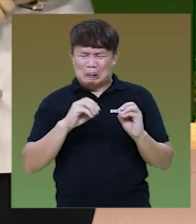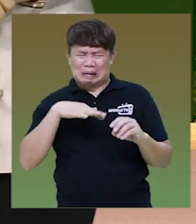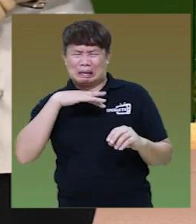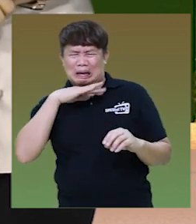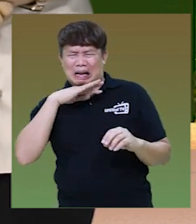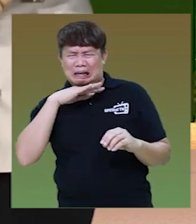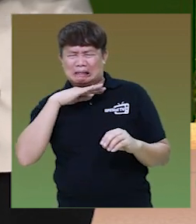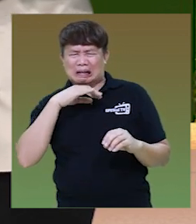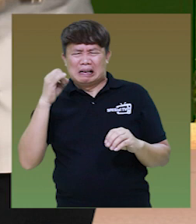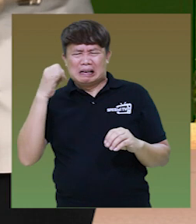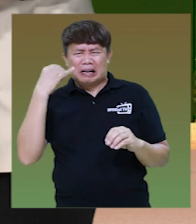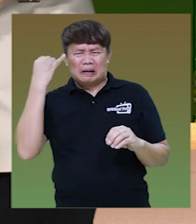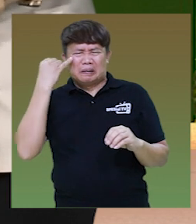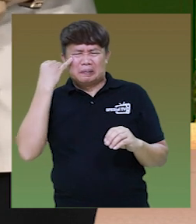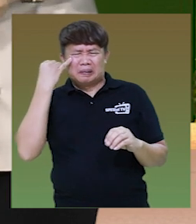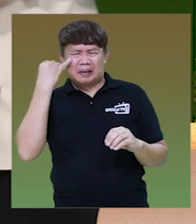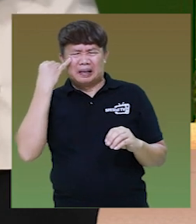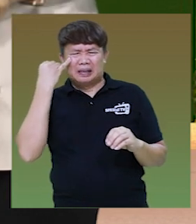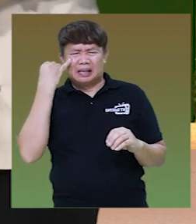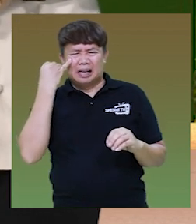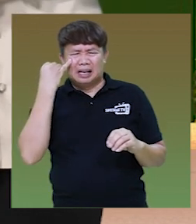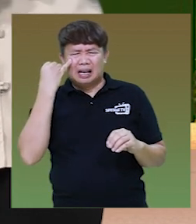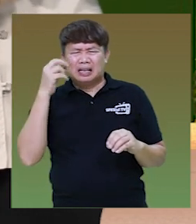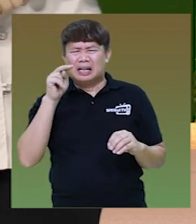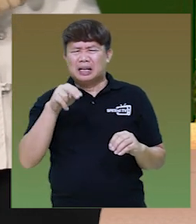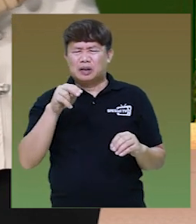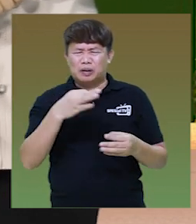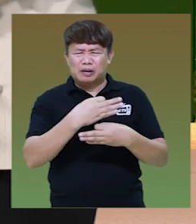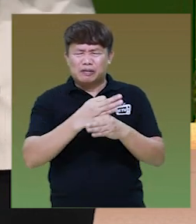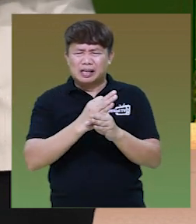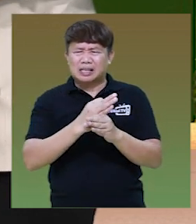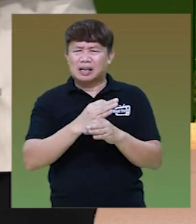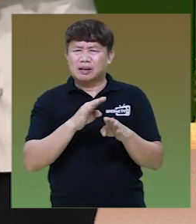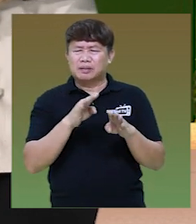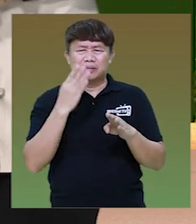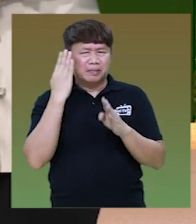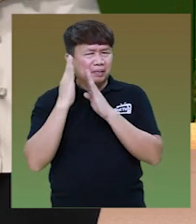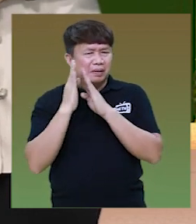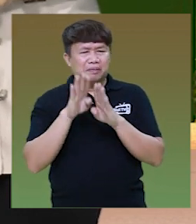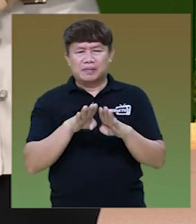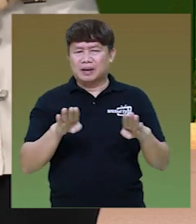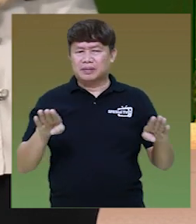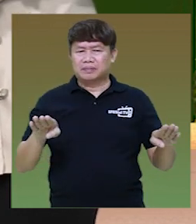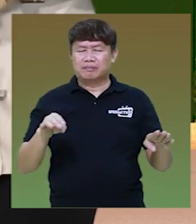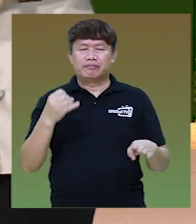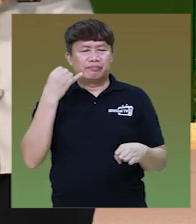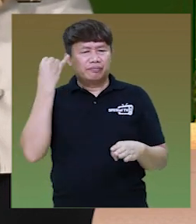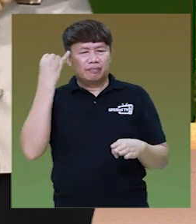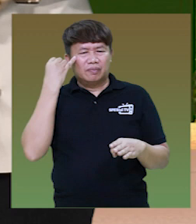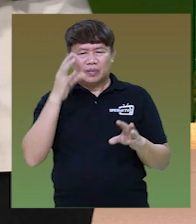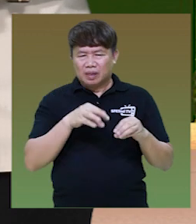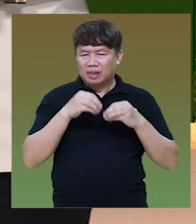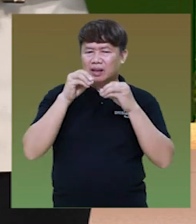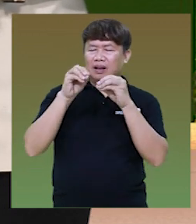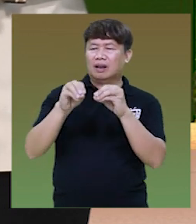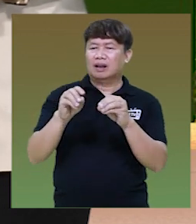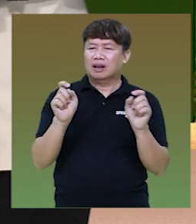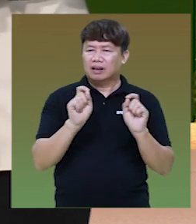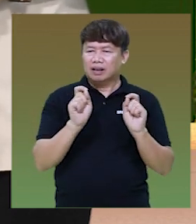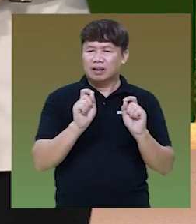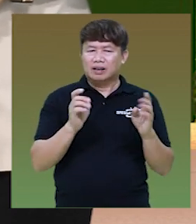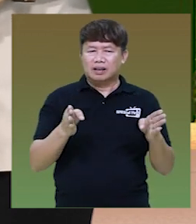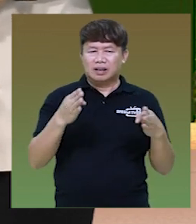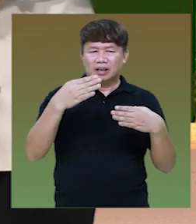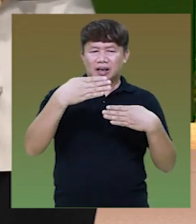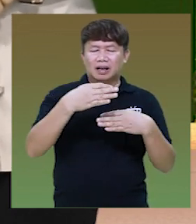Jacob said. "I need to fix my bed." Jacob put all his toys in the box